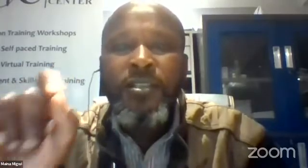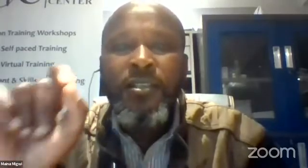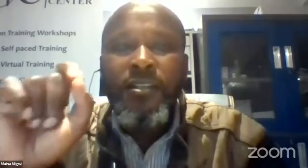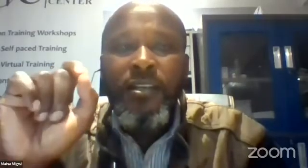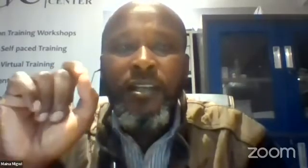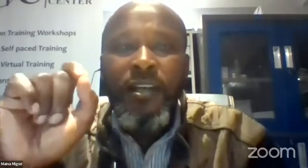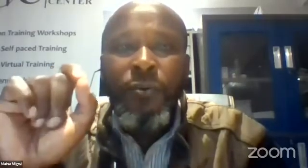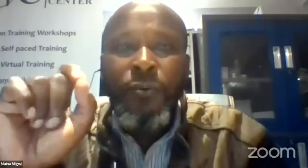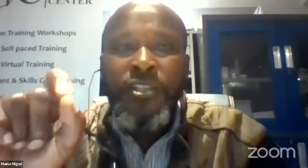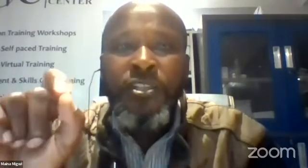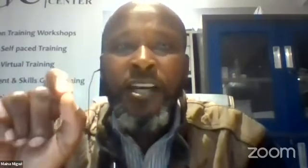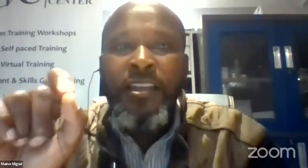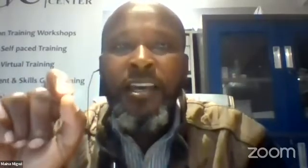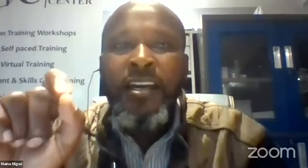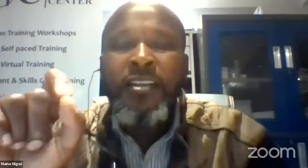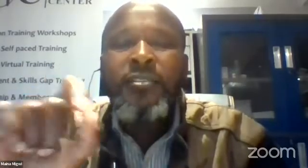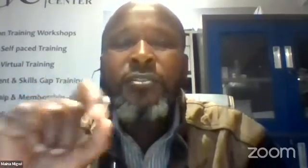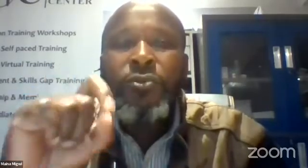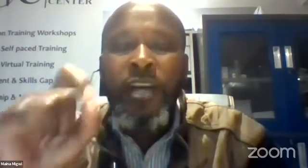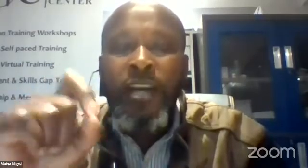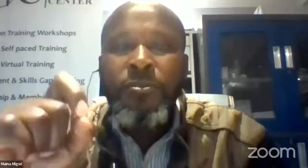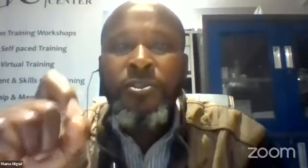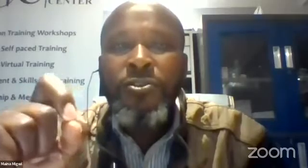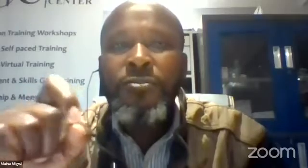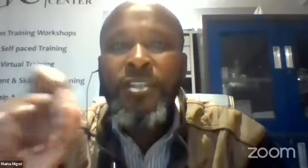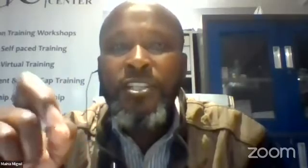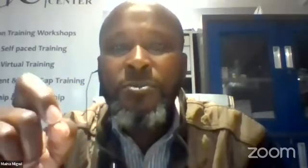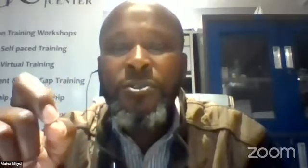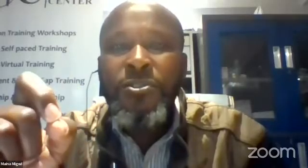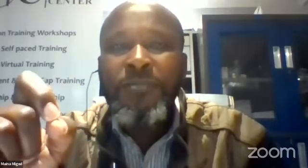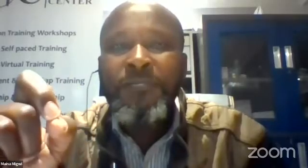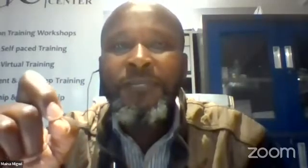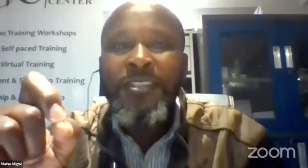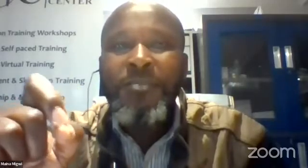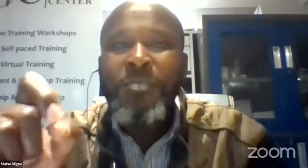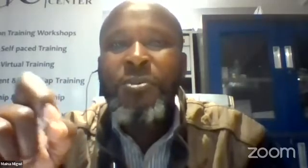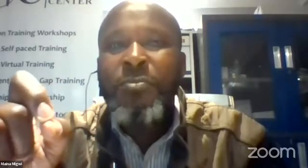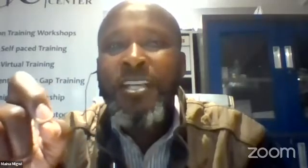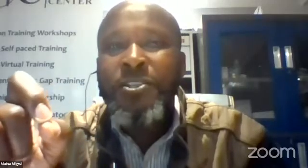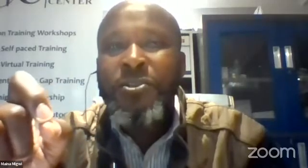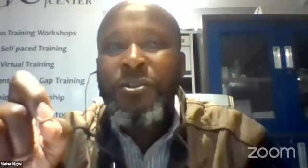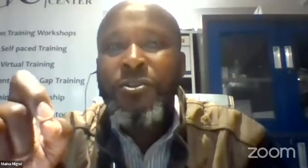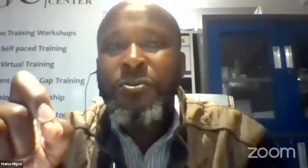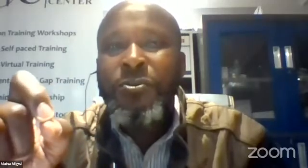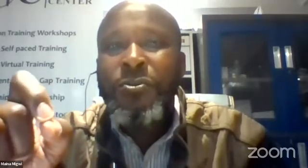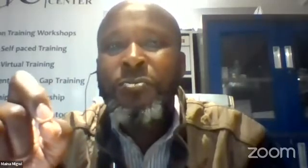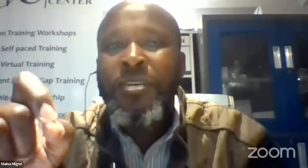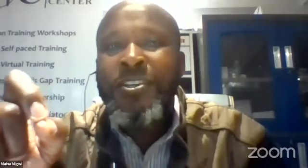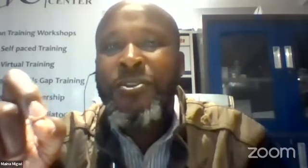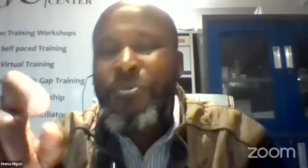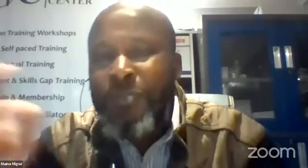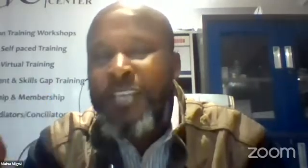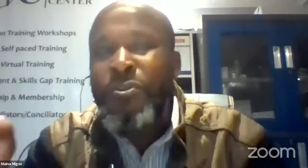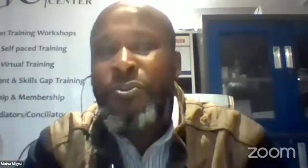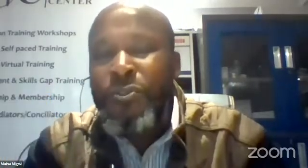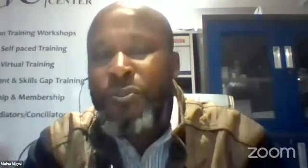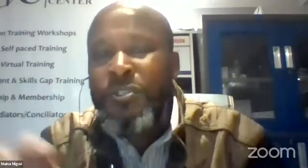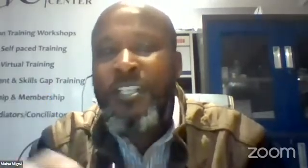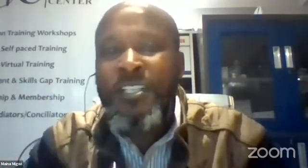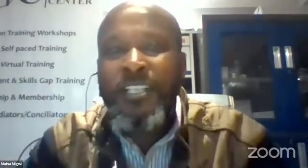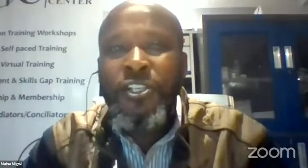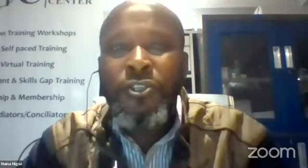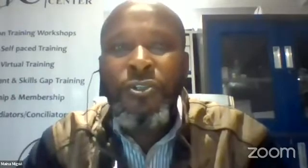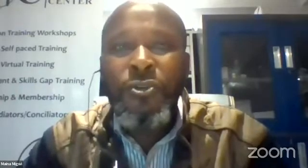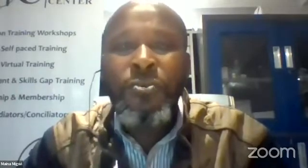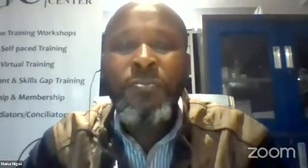processes which are there to help resolve disputes. Maybe you might not, you may not be able to use